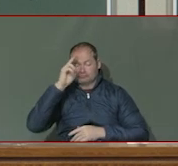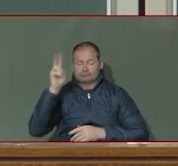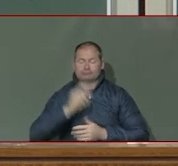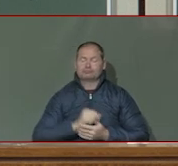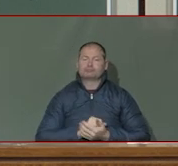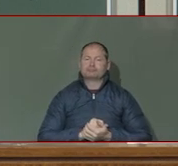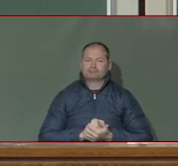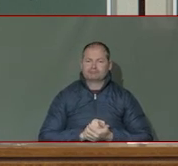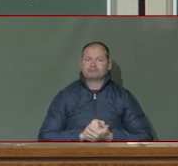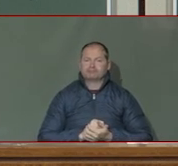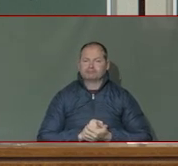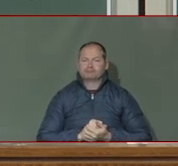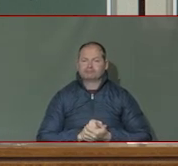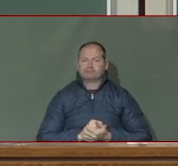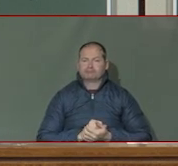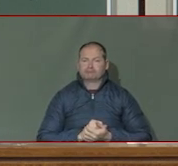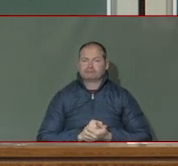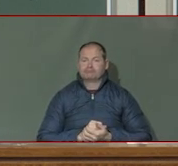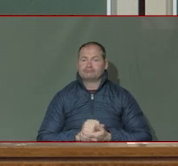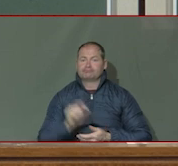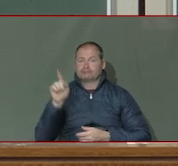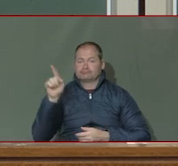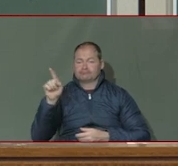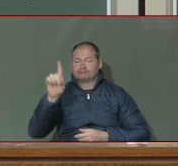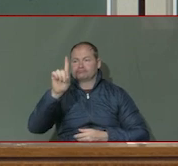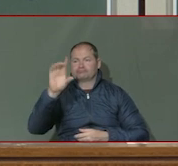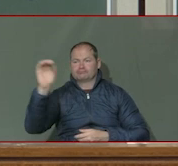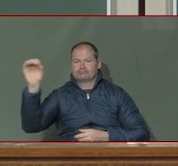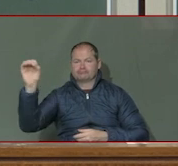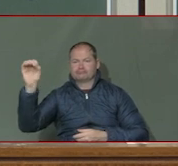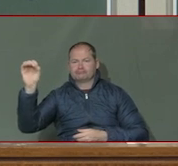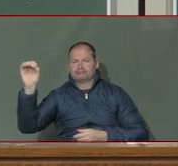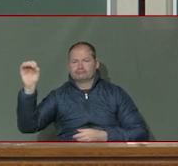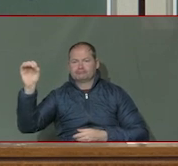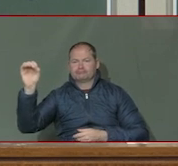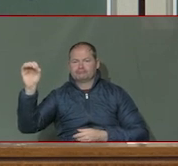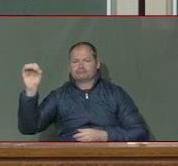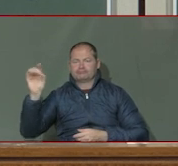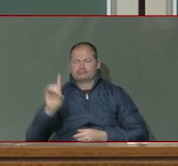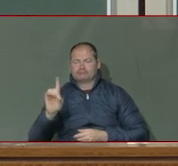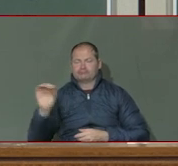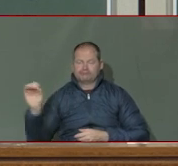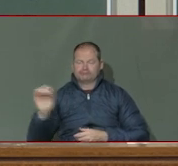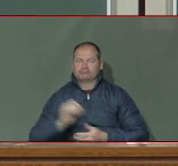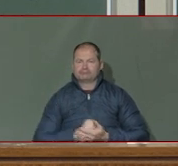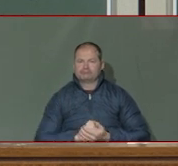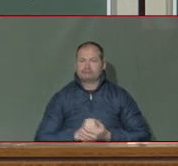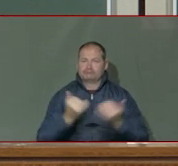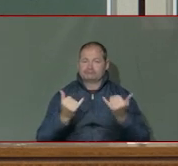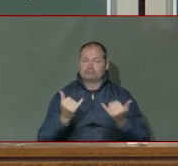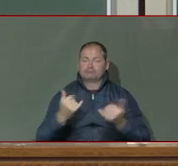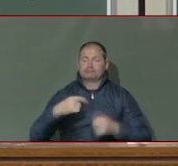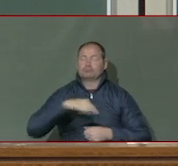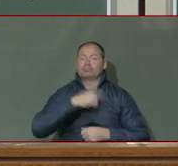correct? This here is equal to 100. So here we can say the center,